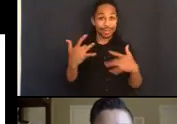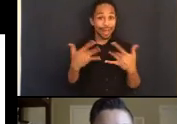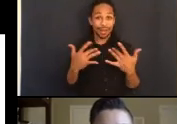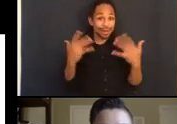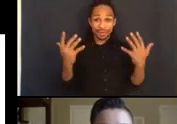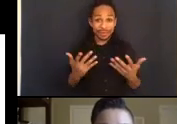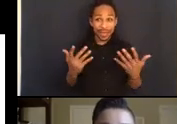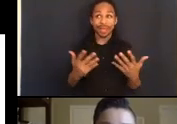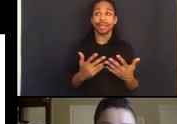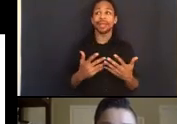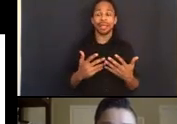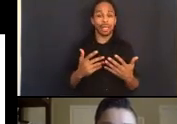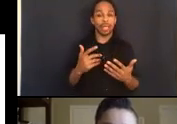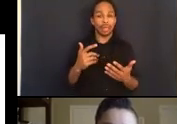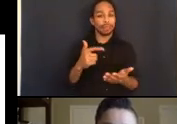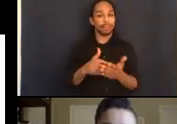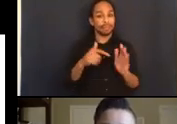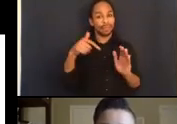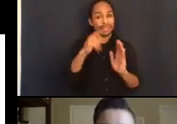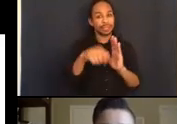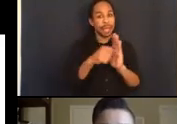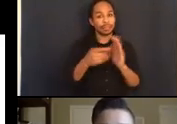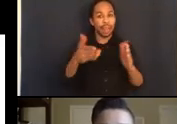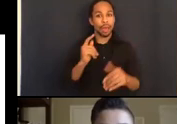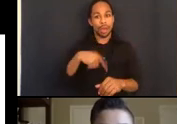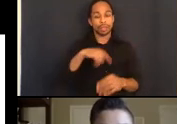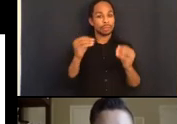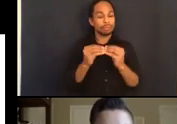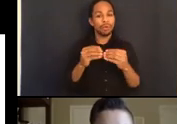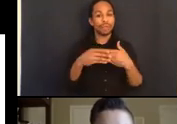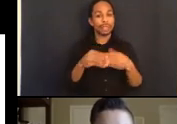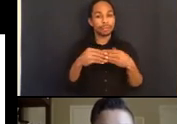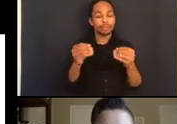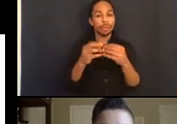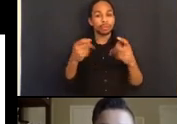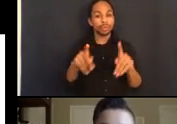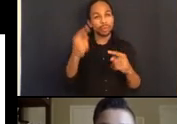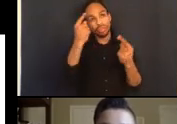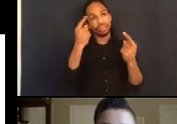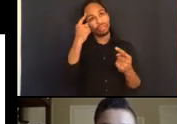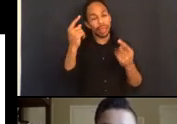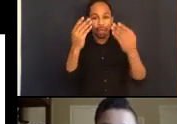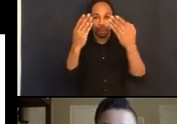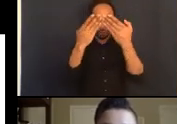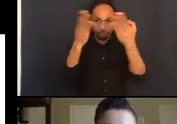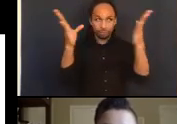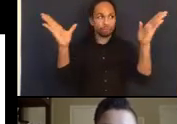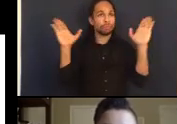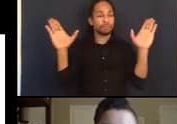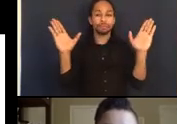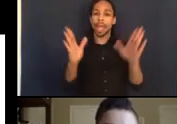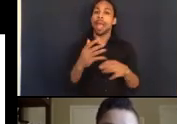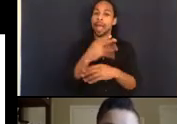that it's also allowing us more flexibility and opportunities to really think outside the box and to create